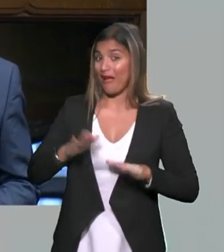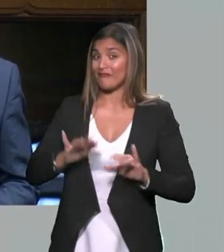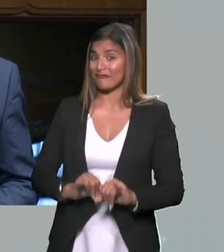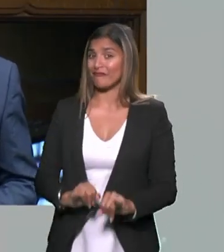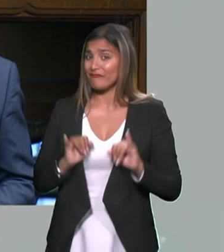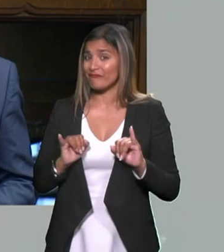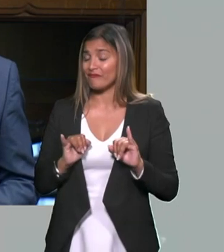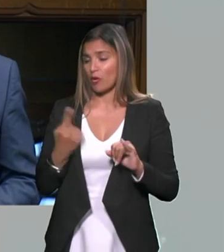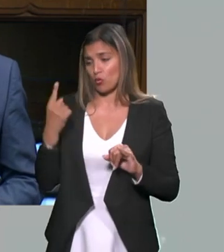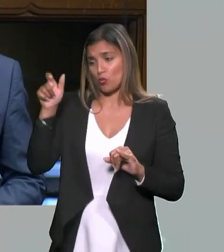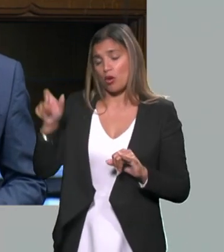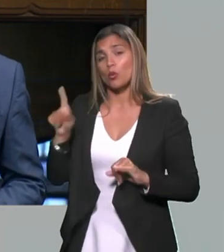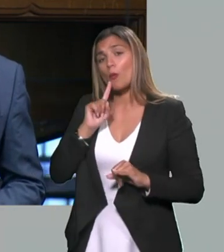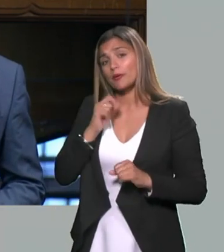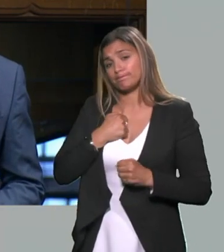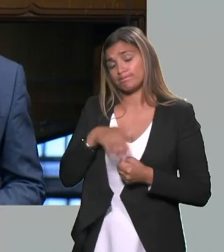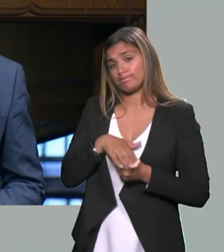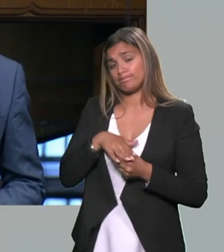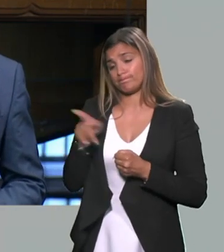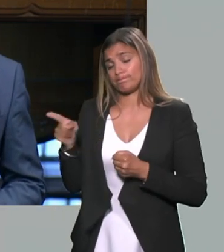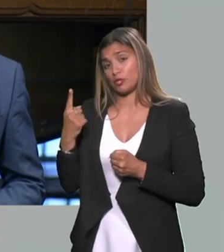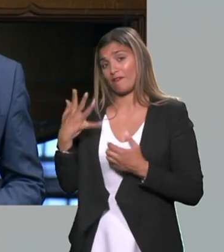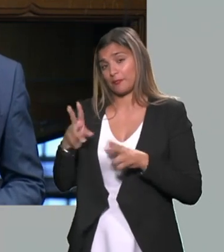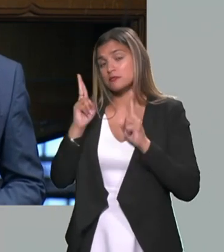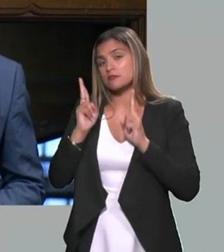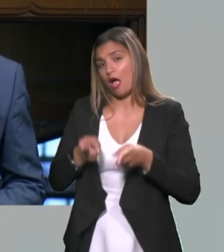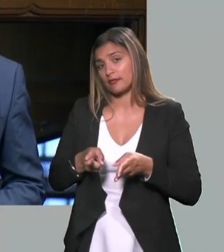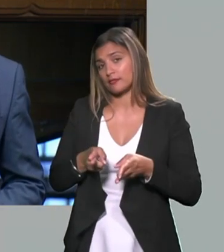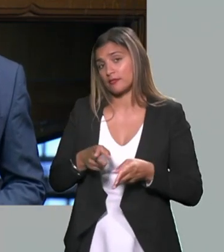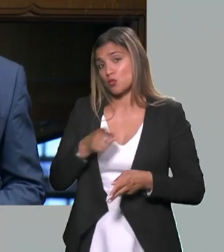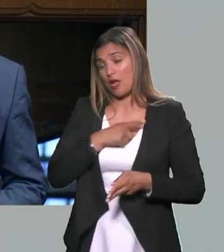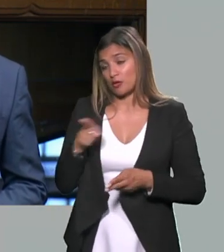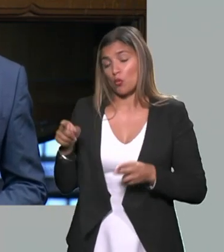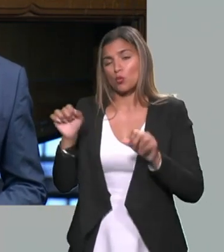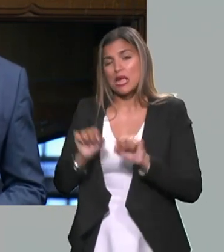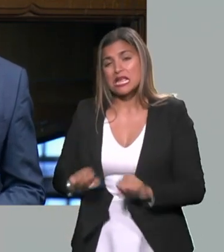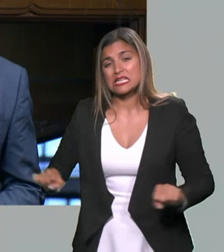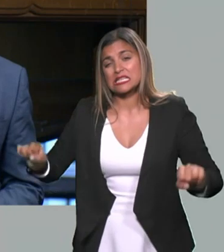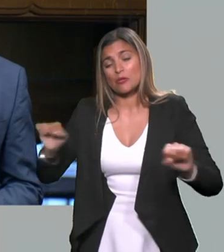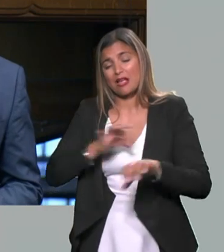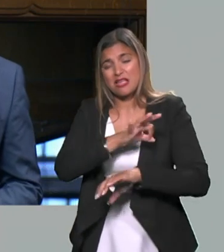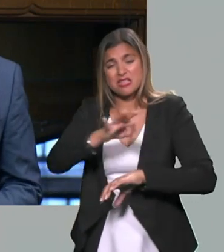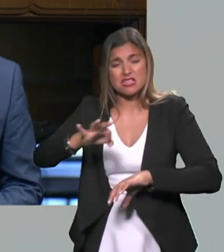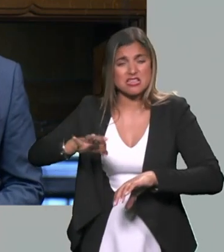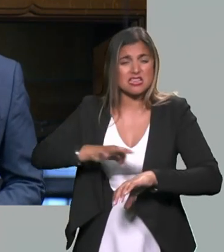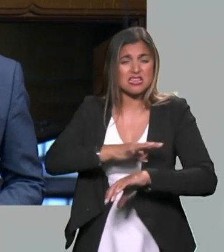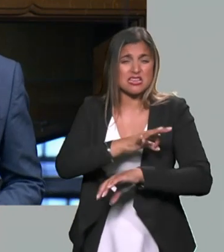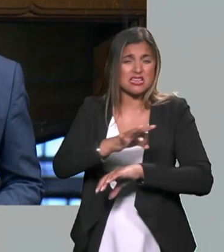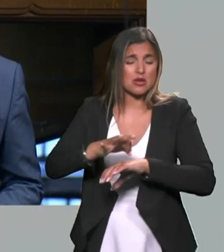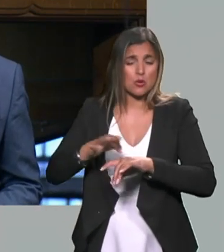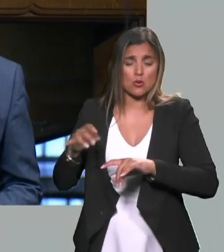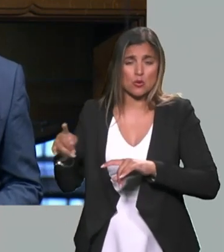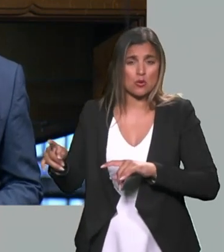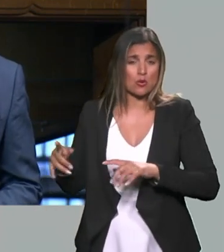Meacham, died following waiting for hours for an ambulance in an excruciating